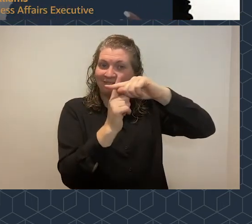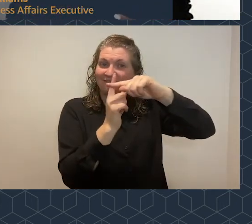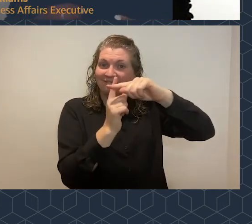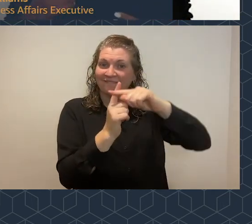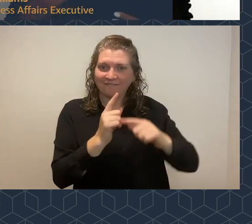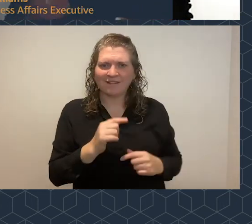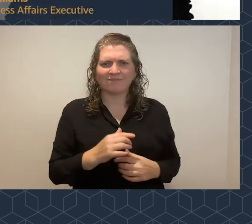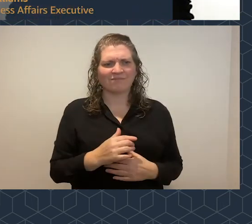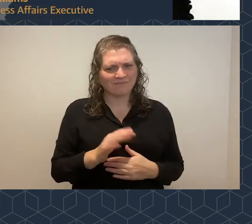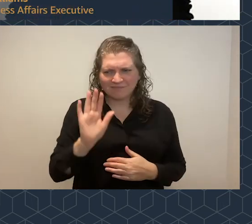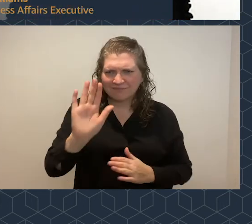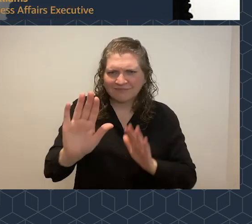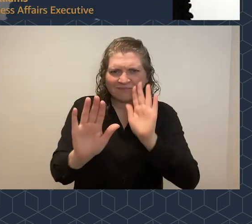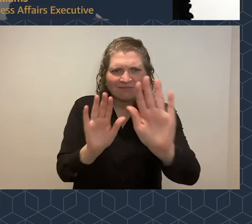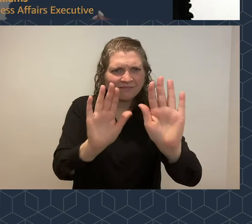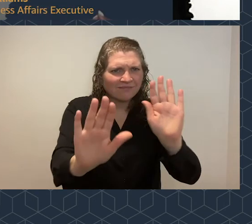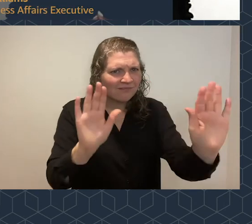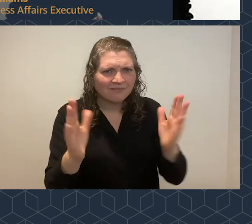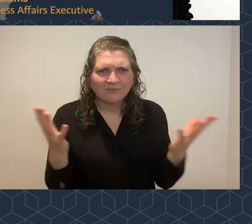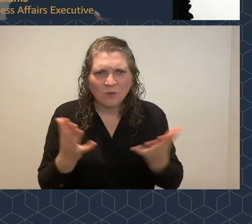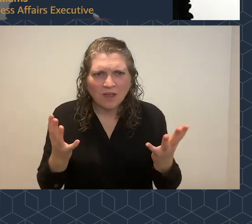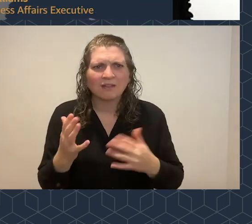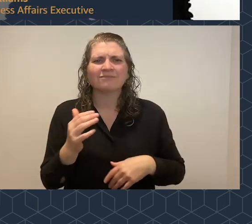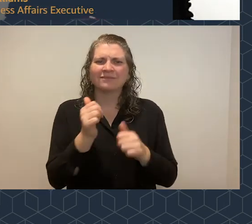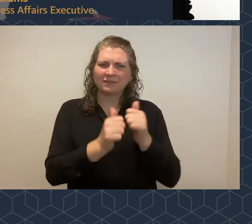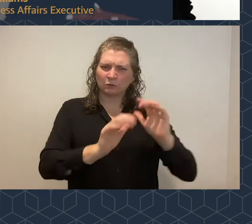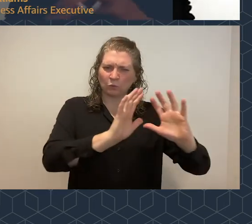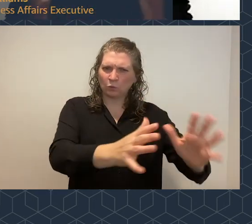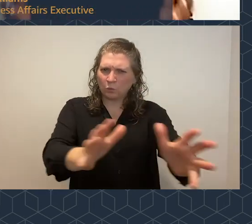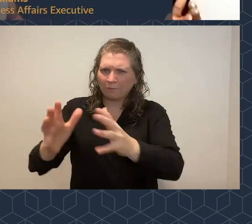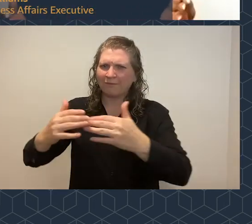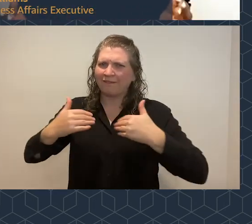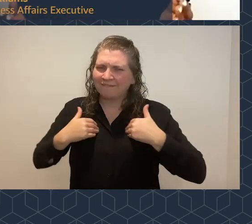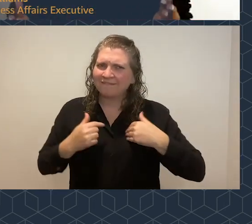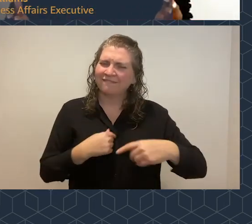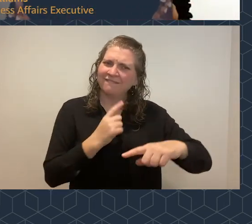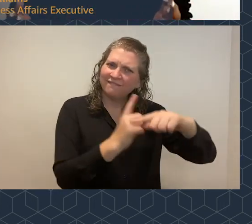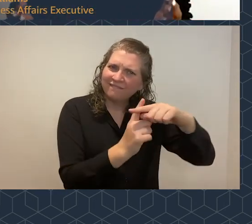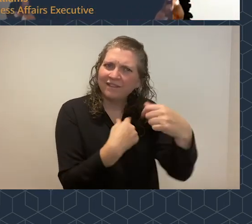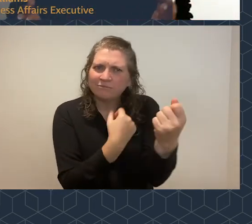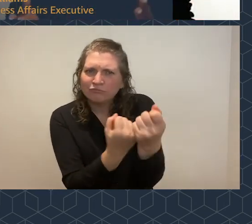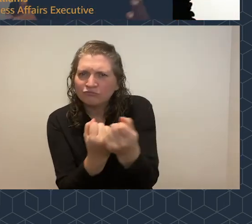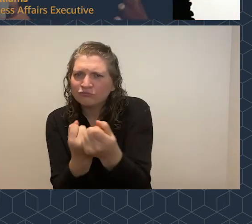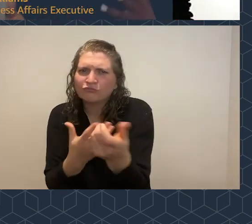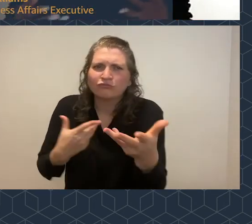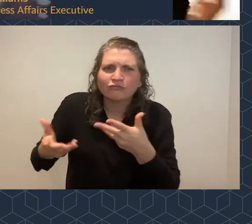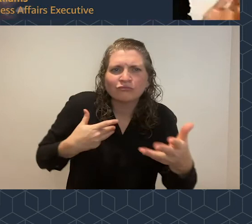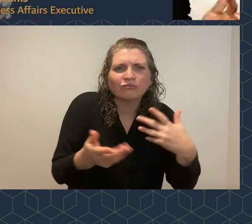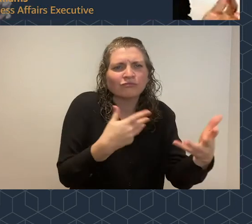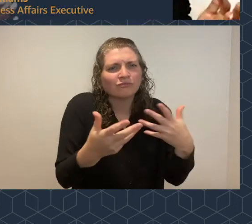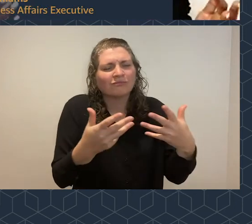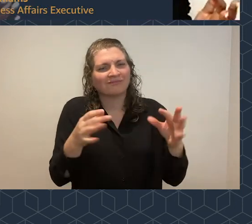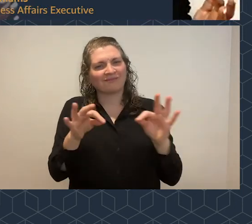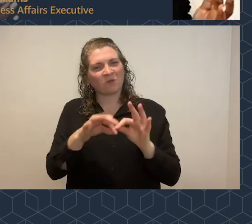uniquely specific to you to the group. And that's what's so important, because if we were all the same, then we'd be lacking